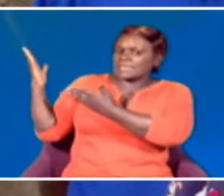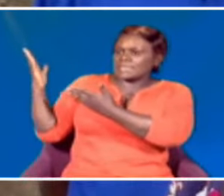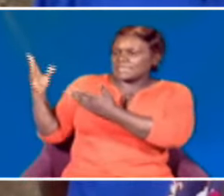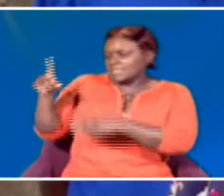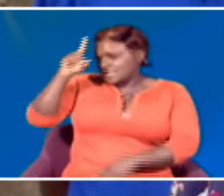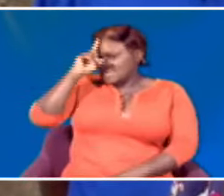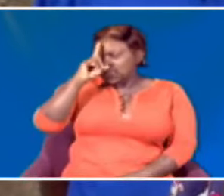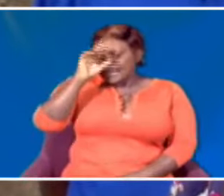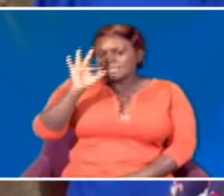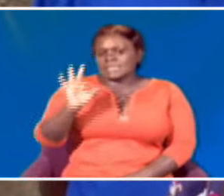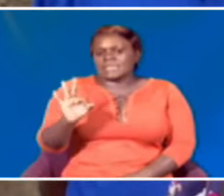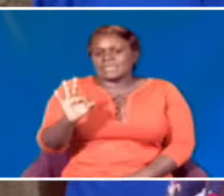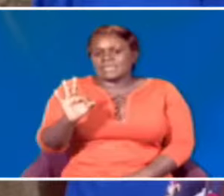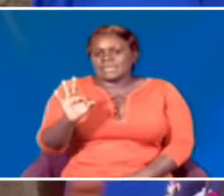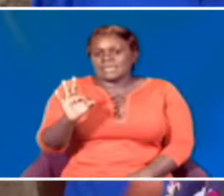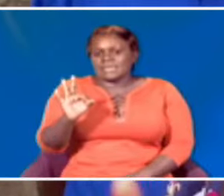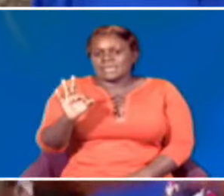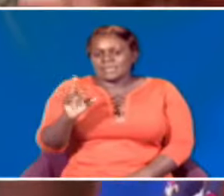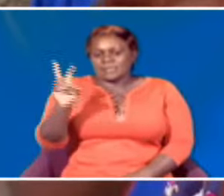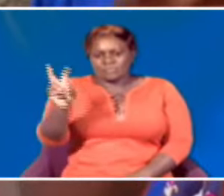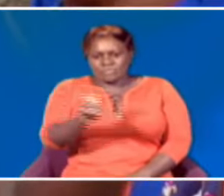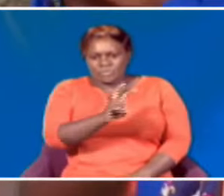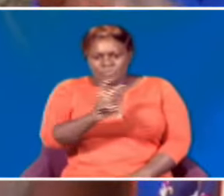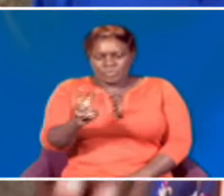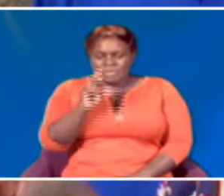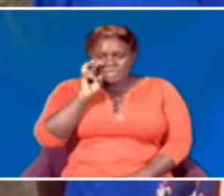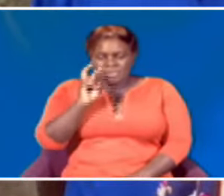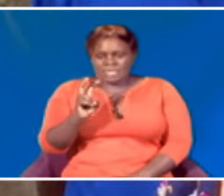serious. And so they are doing the assessment. You can see even